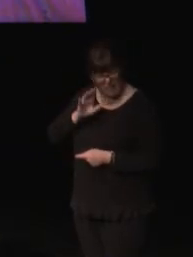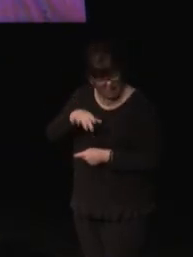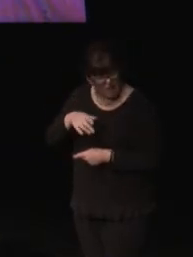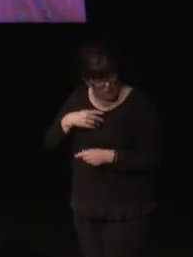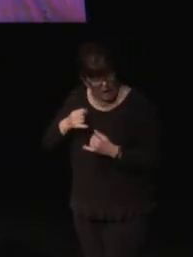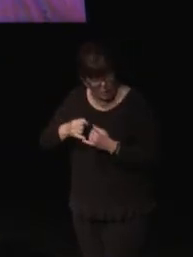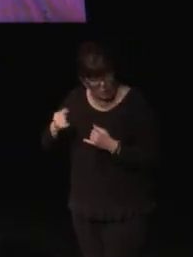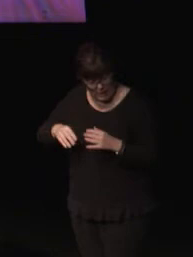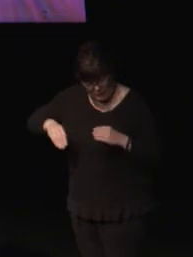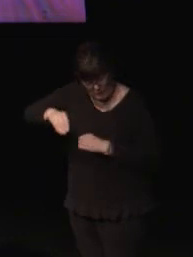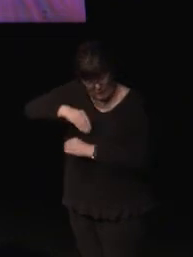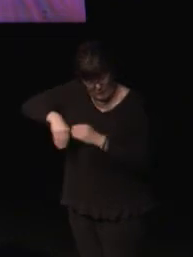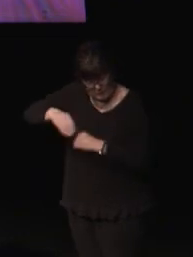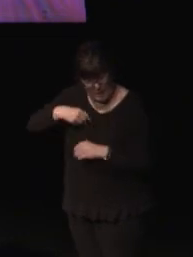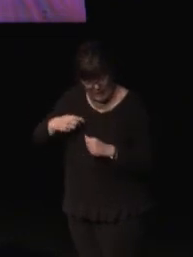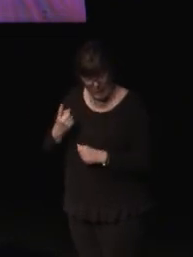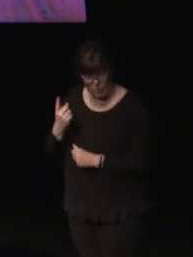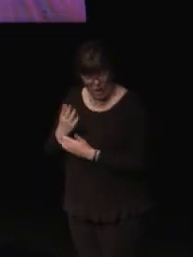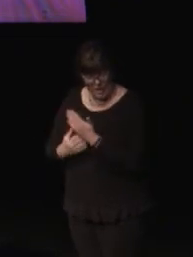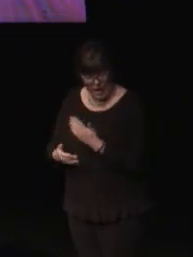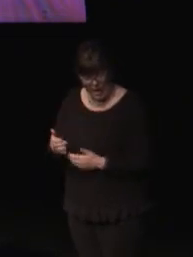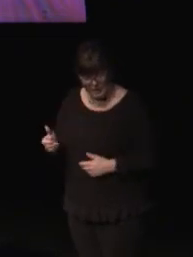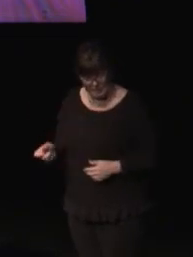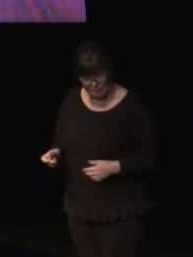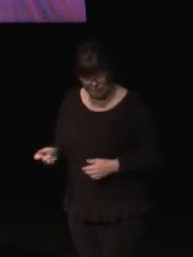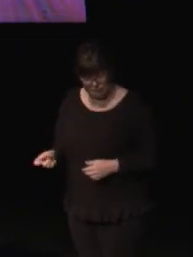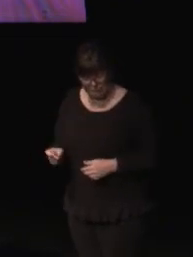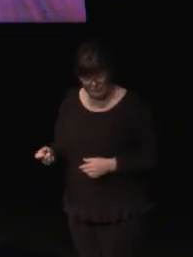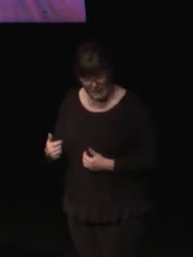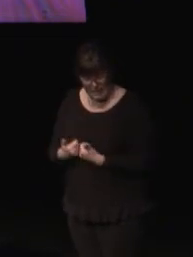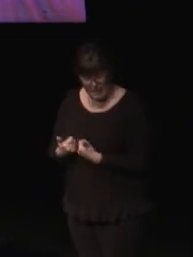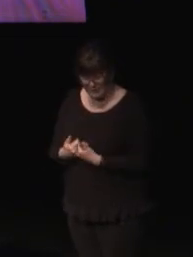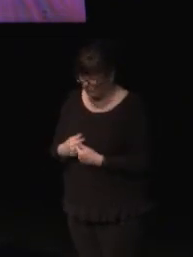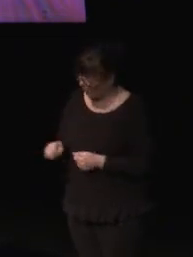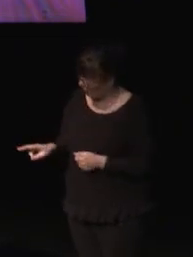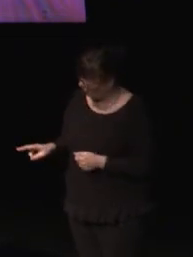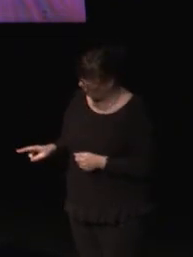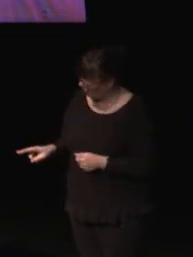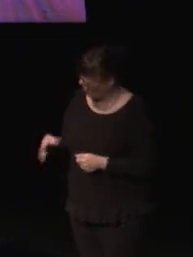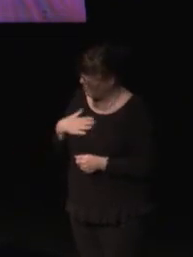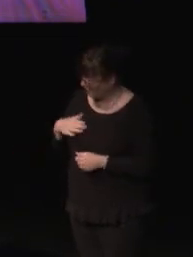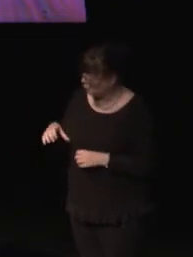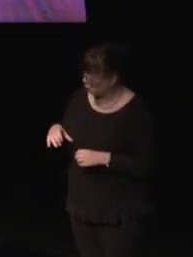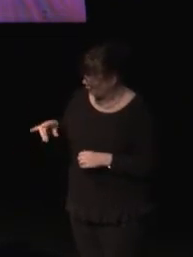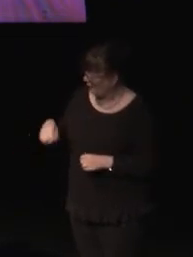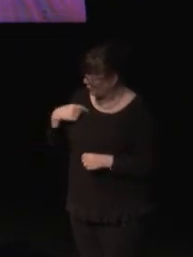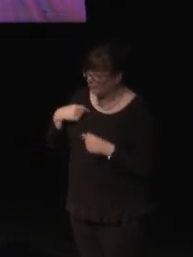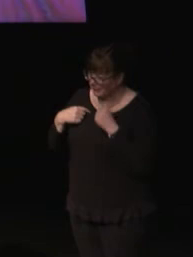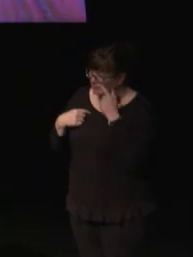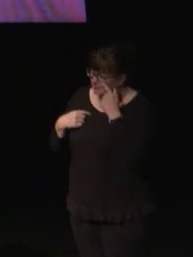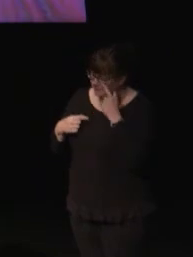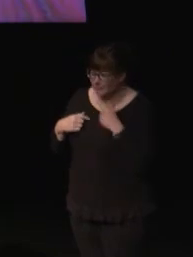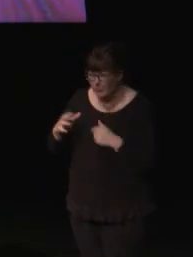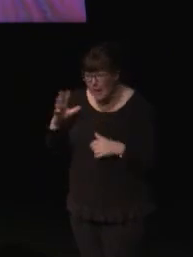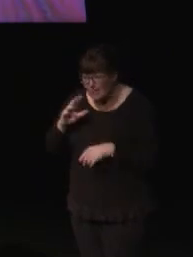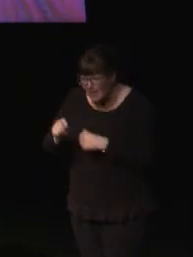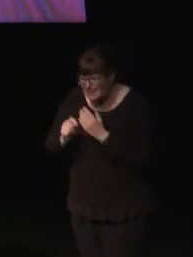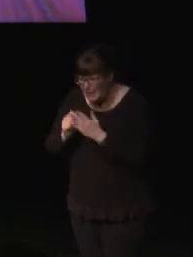that control for you. You can just do one-handed gaming. And I was like, yeah, would you do that? And so I'm at the time the chief of